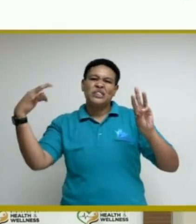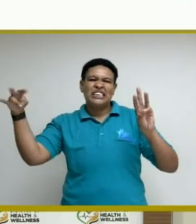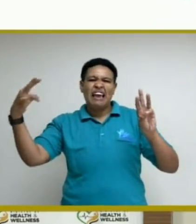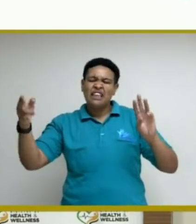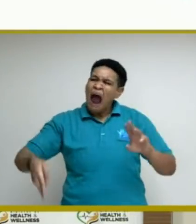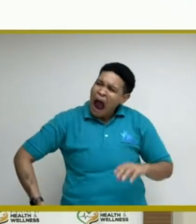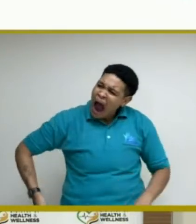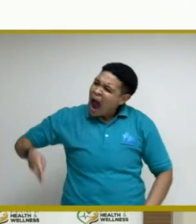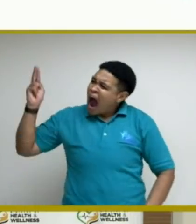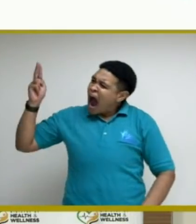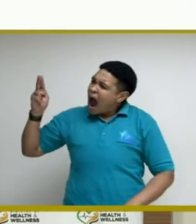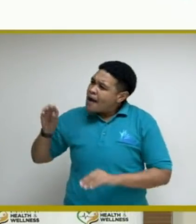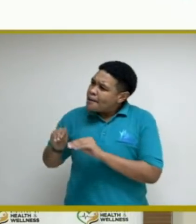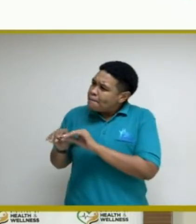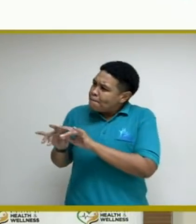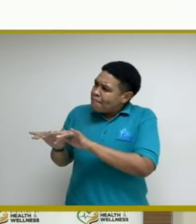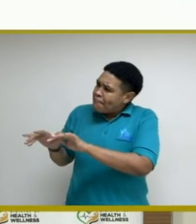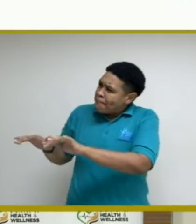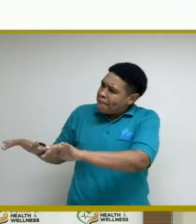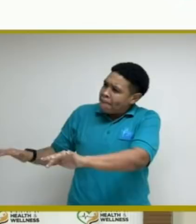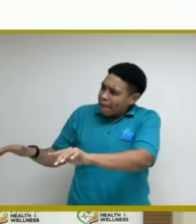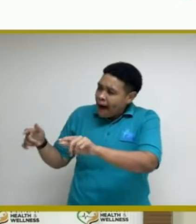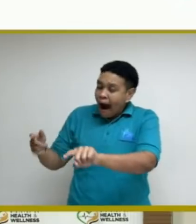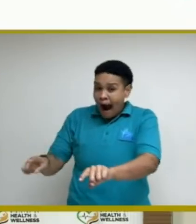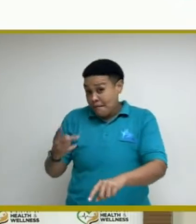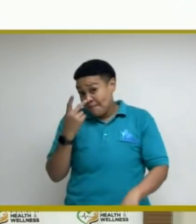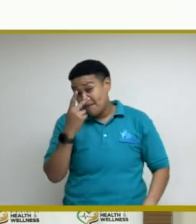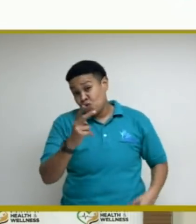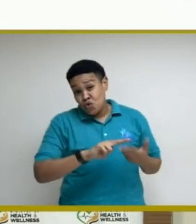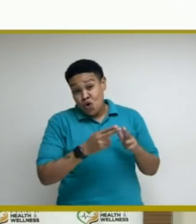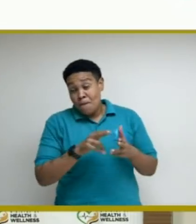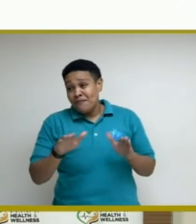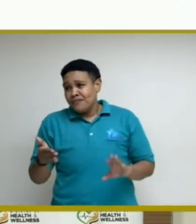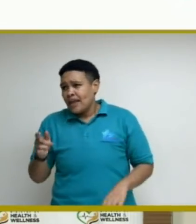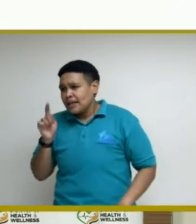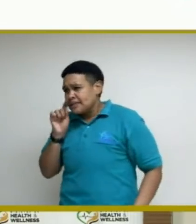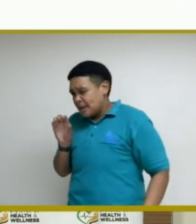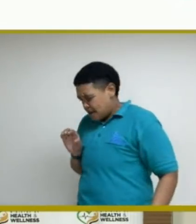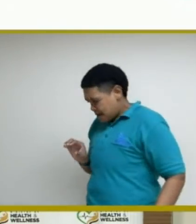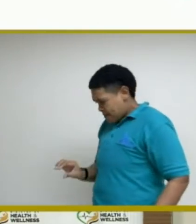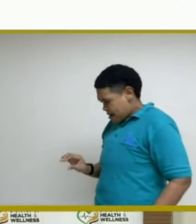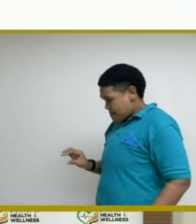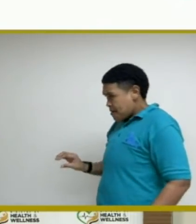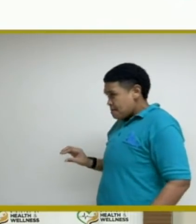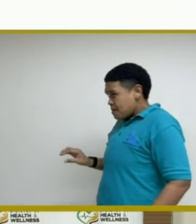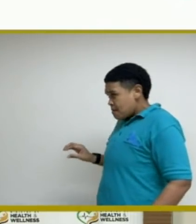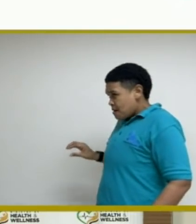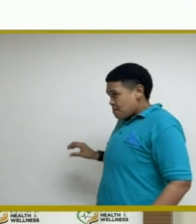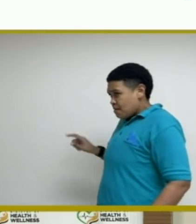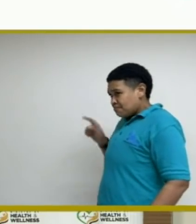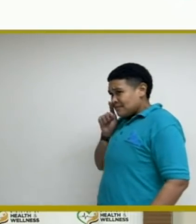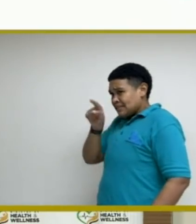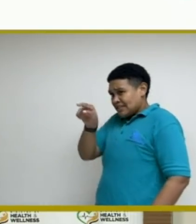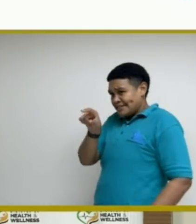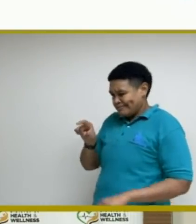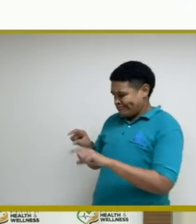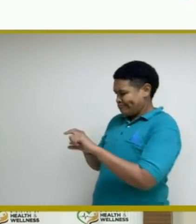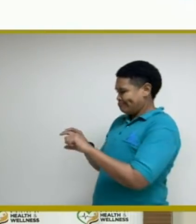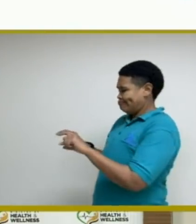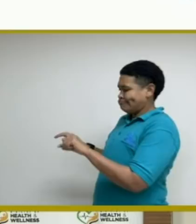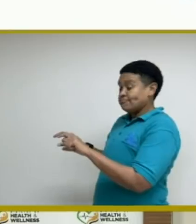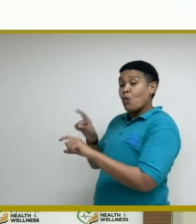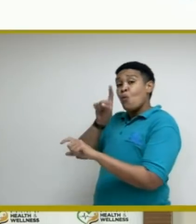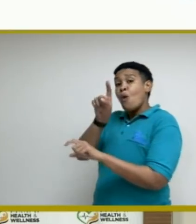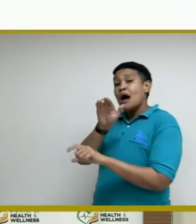group. If we look at the number of deaths at the bottom of the slide, we would have had 1 death in less